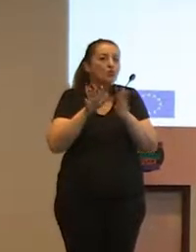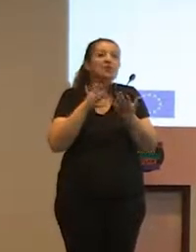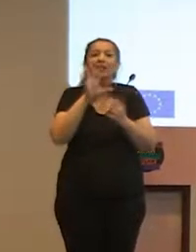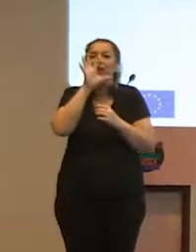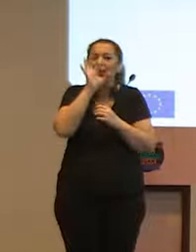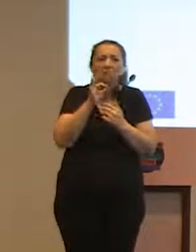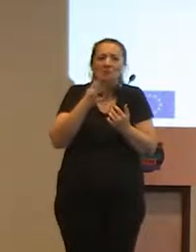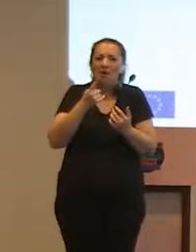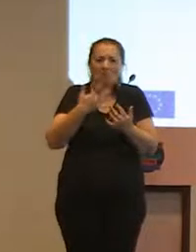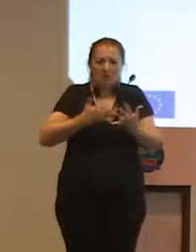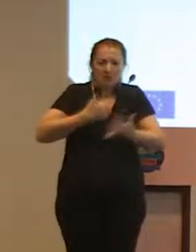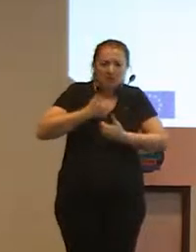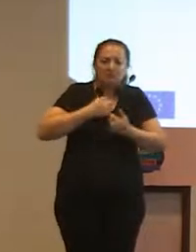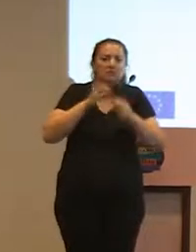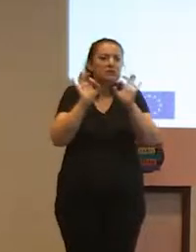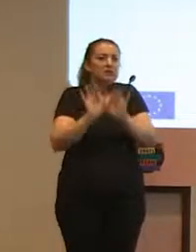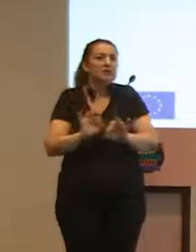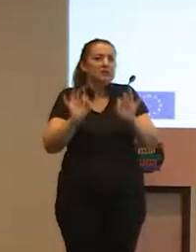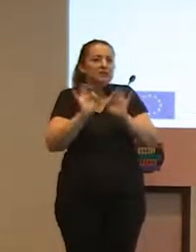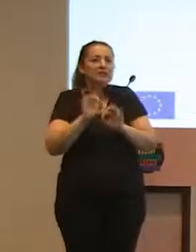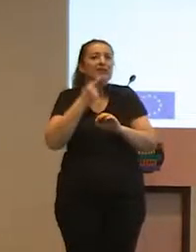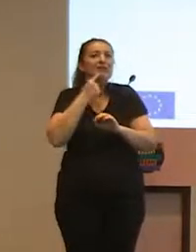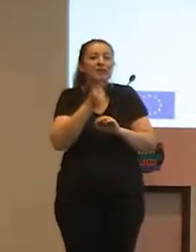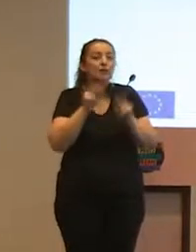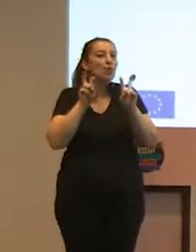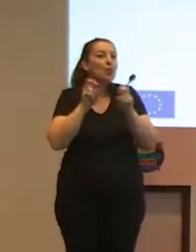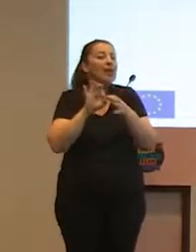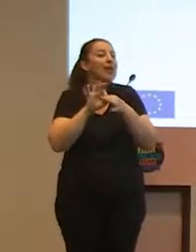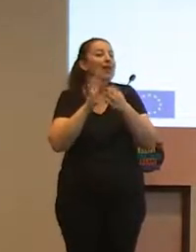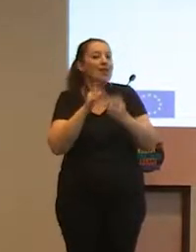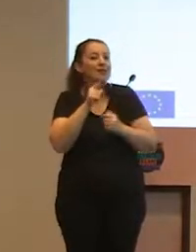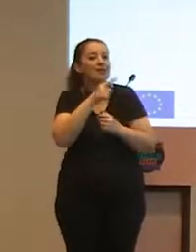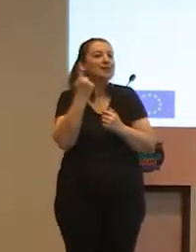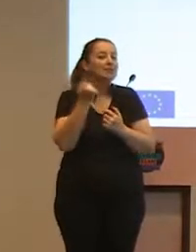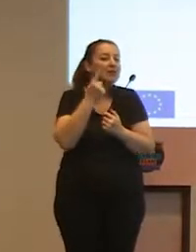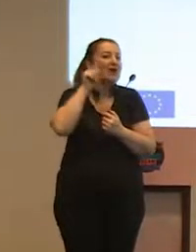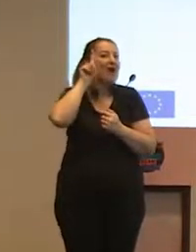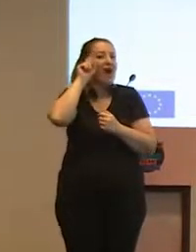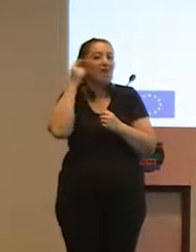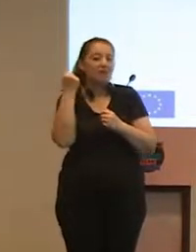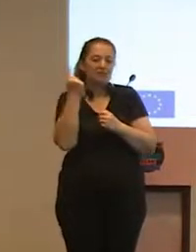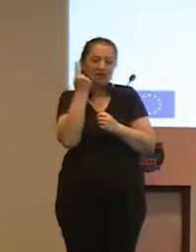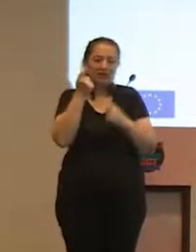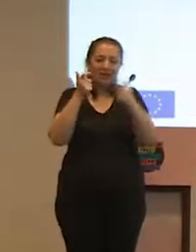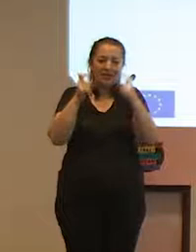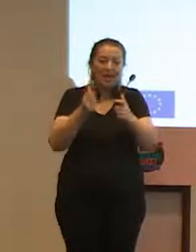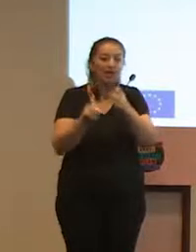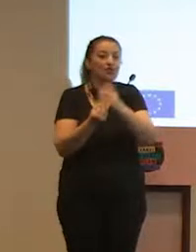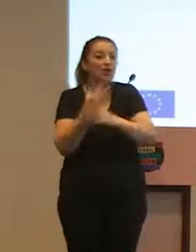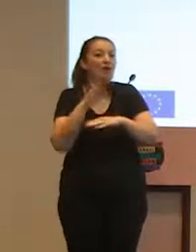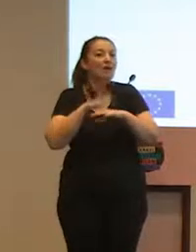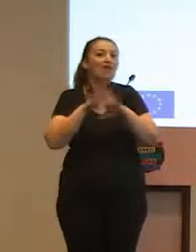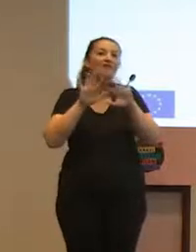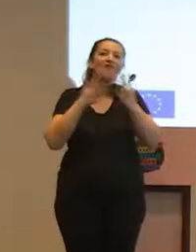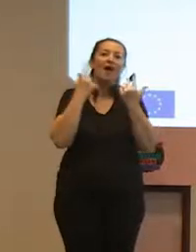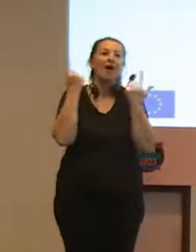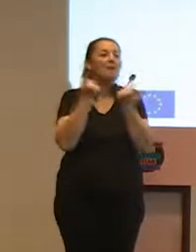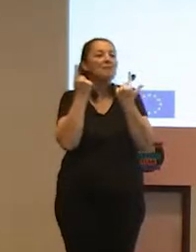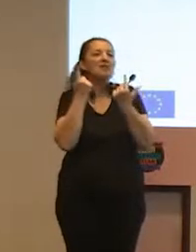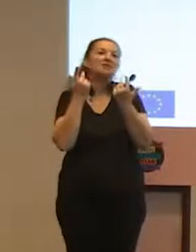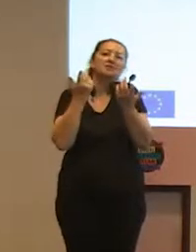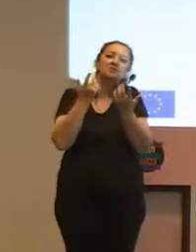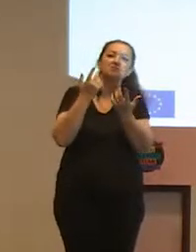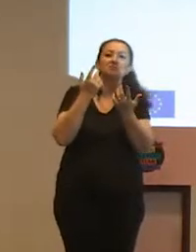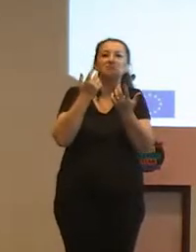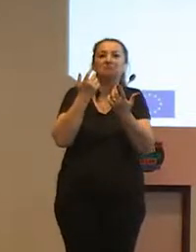that you think is not tackled by anyone so if you were to establish a place of